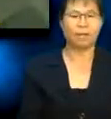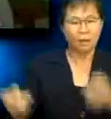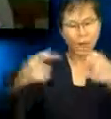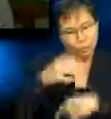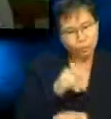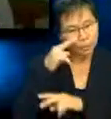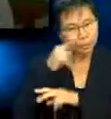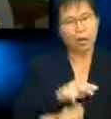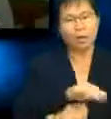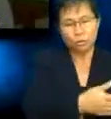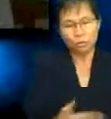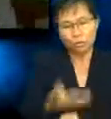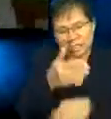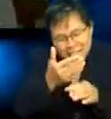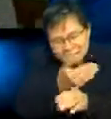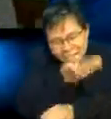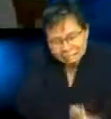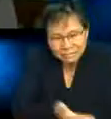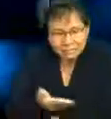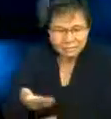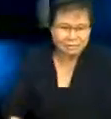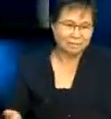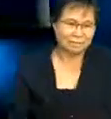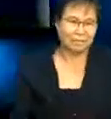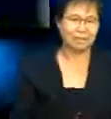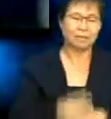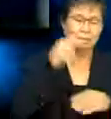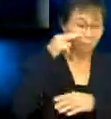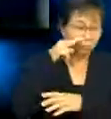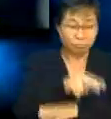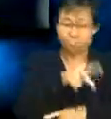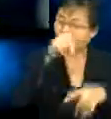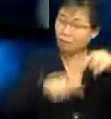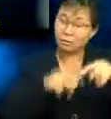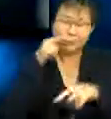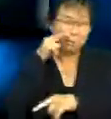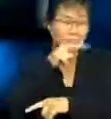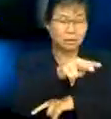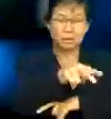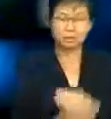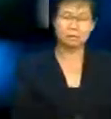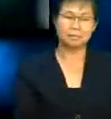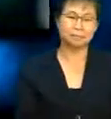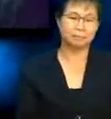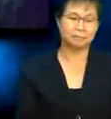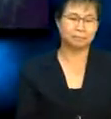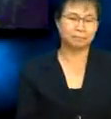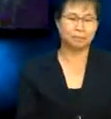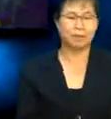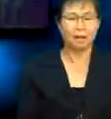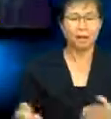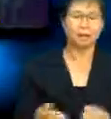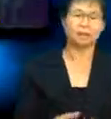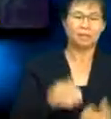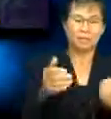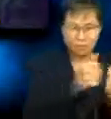Come take a look at those little things that the naked eyes can see.